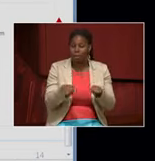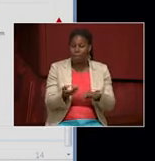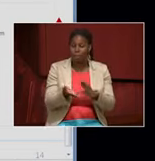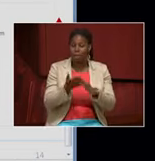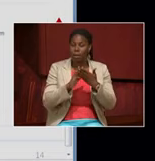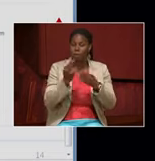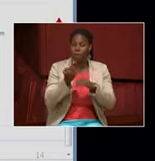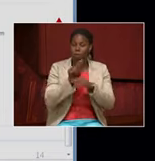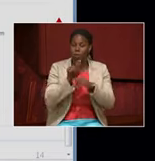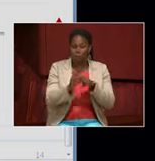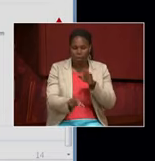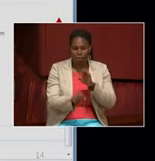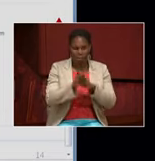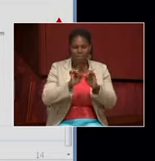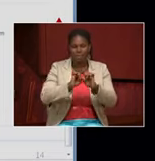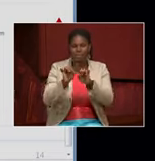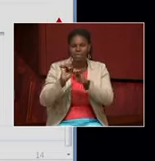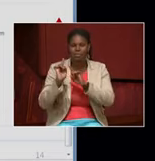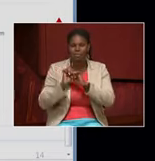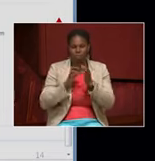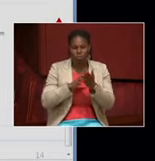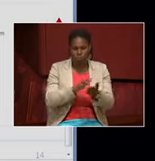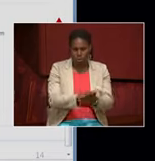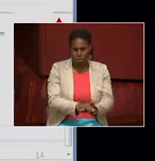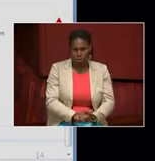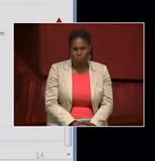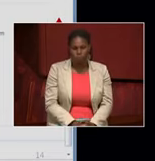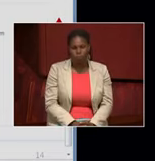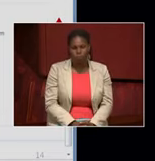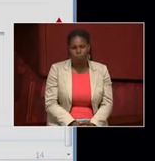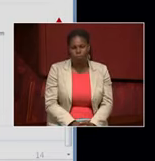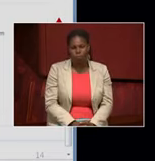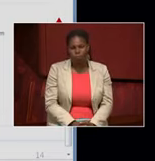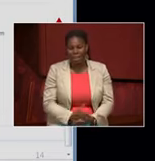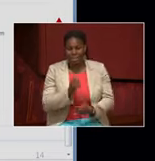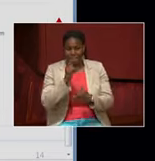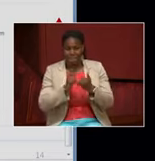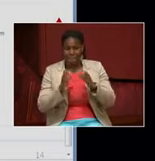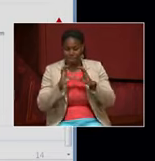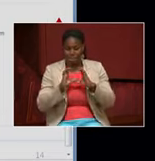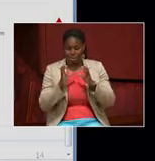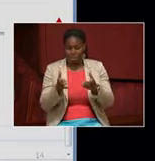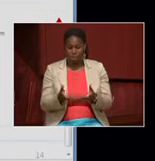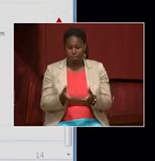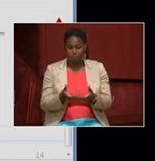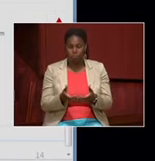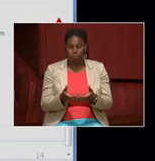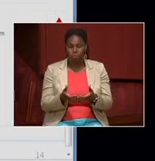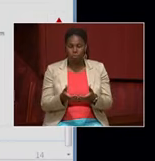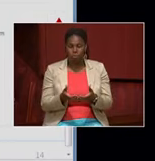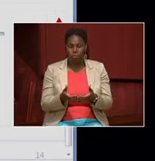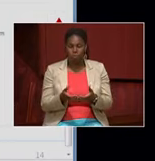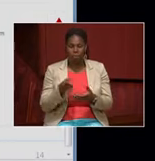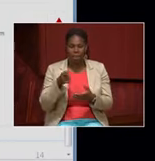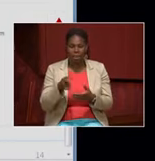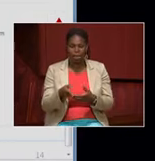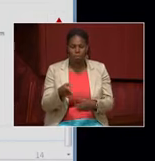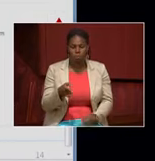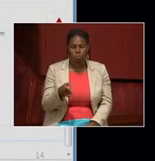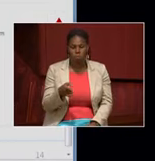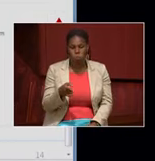in finding different records. The last cluster is the authority records, and this is who